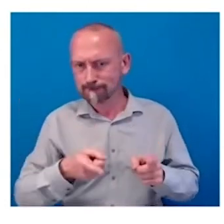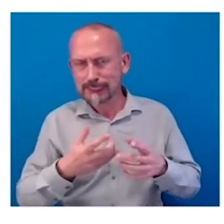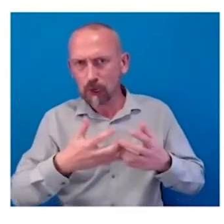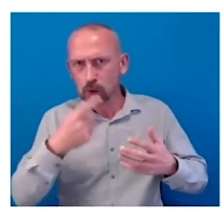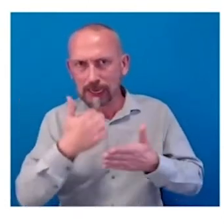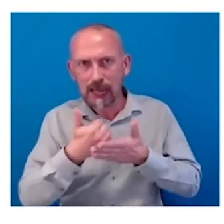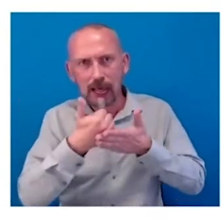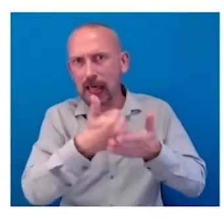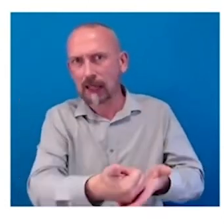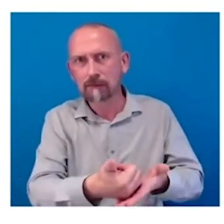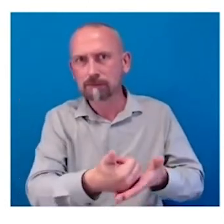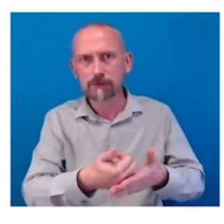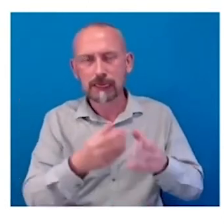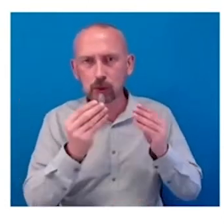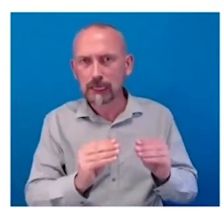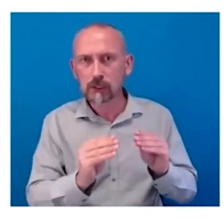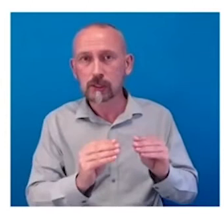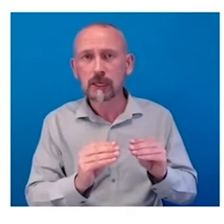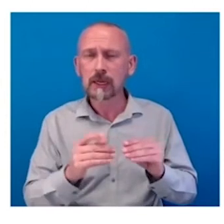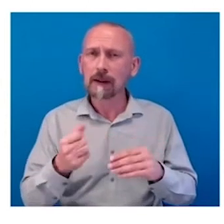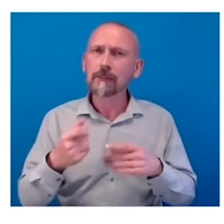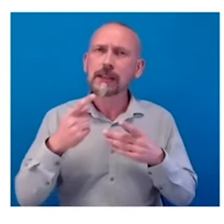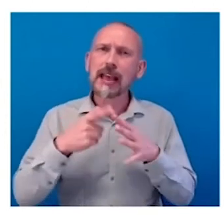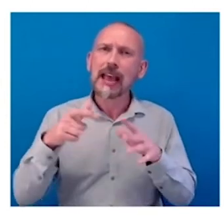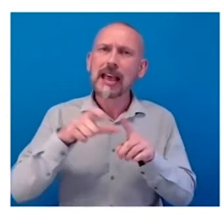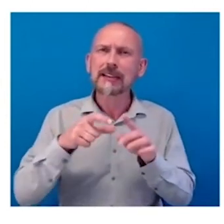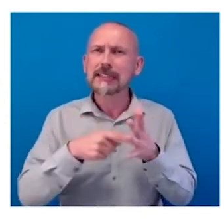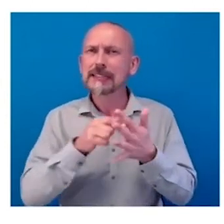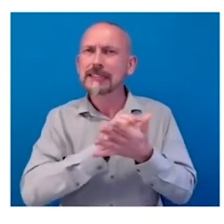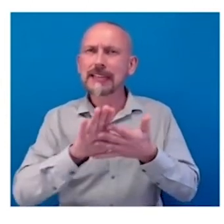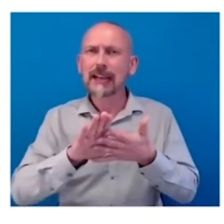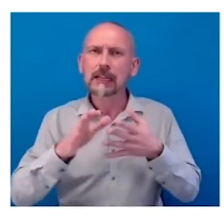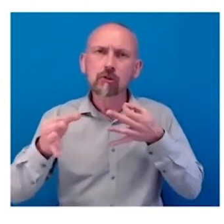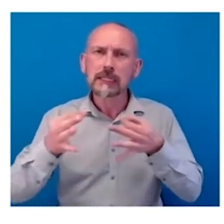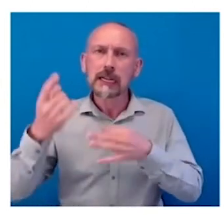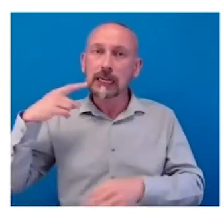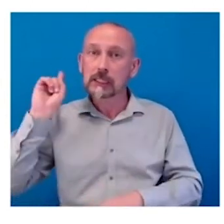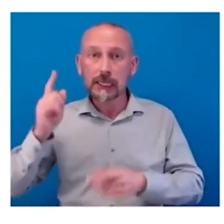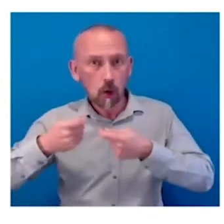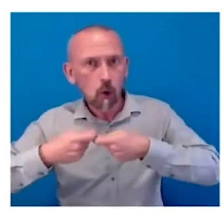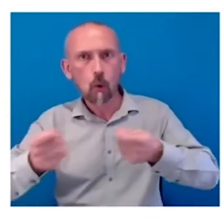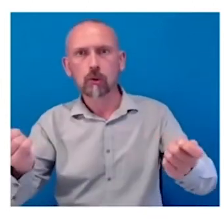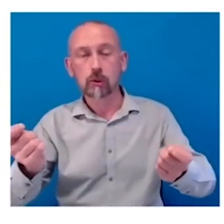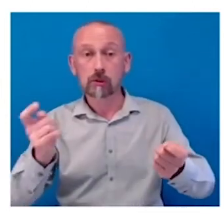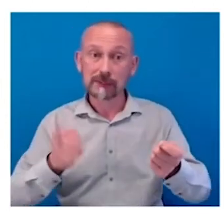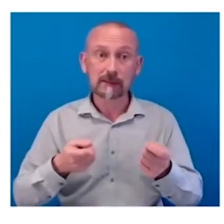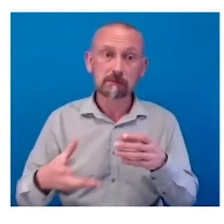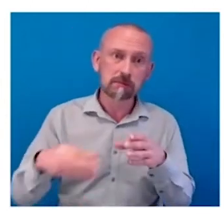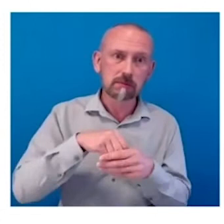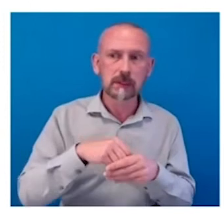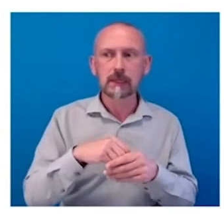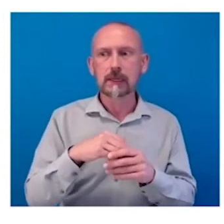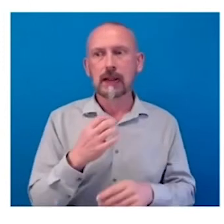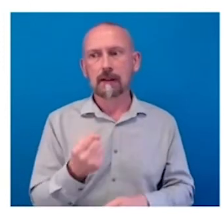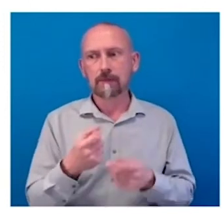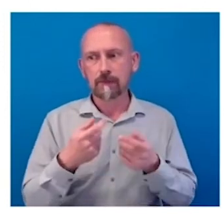their EdTech strategy last year, which had a significant assistive tech component. It included 3 national centers of excellence